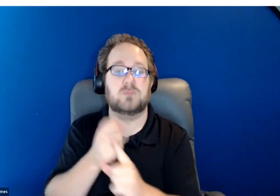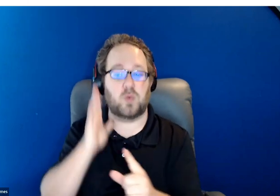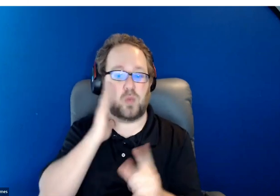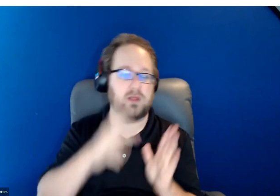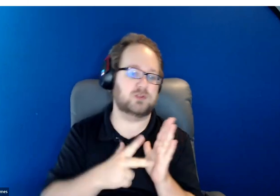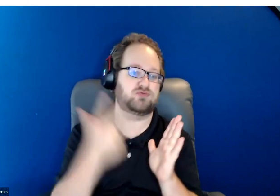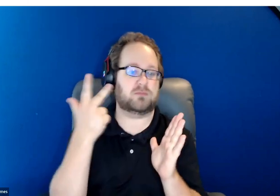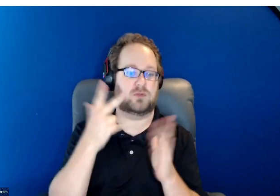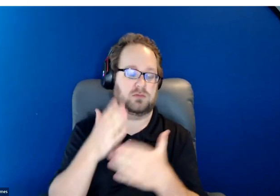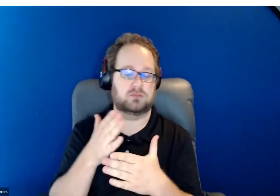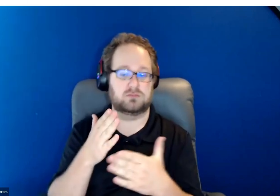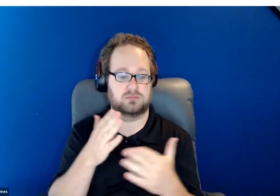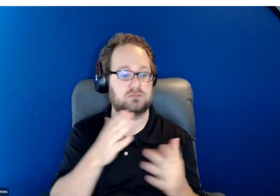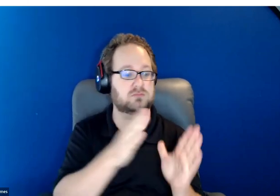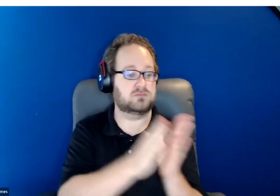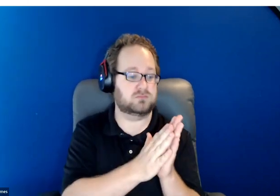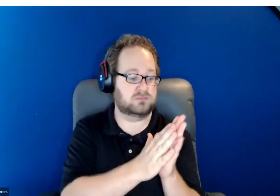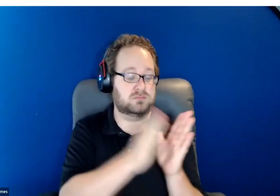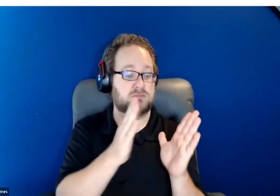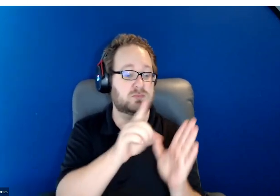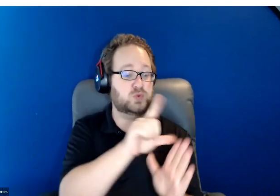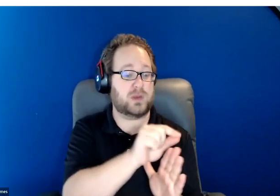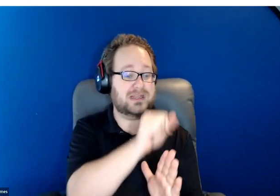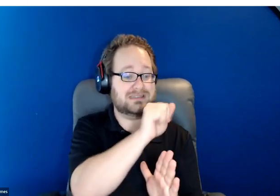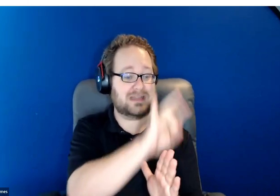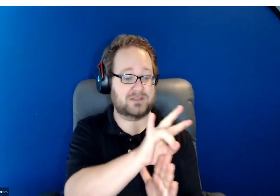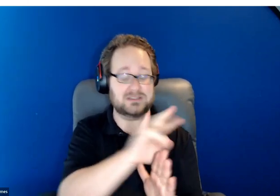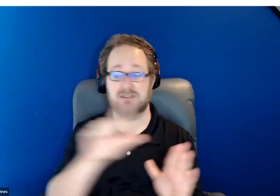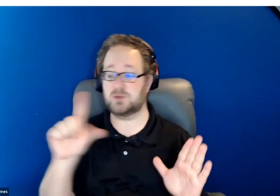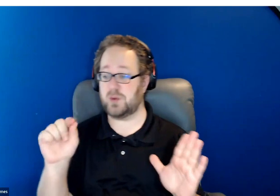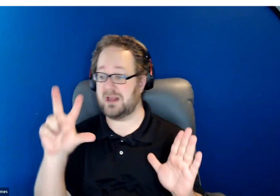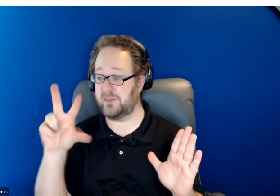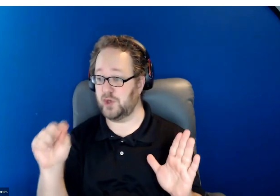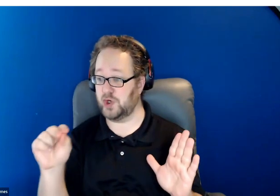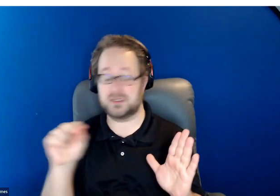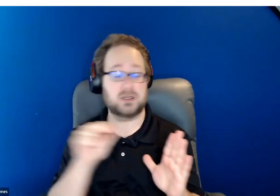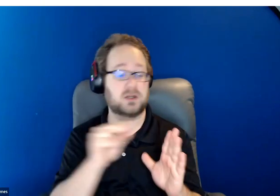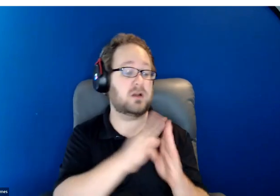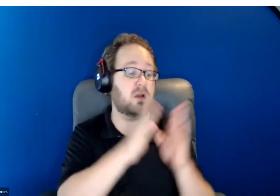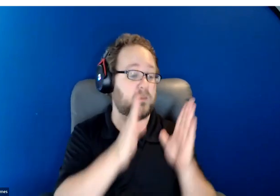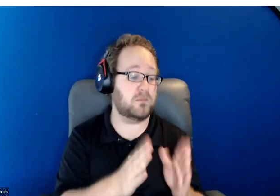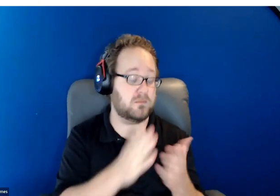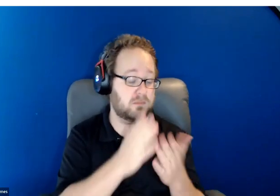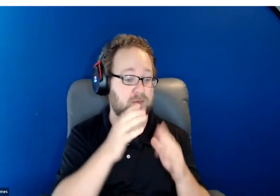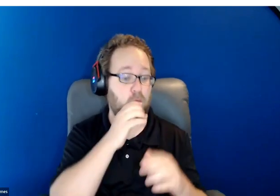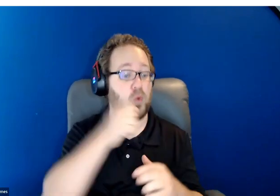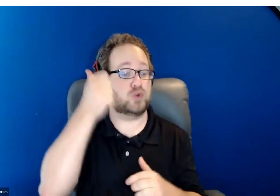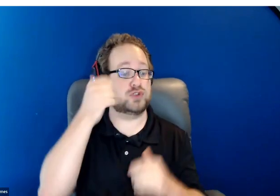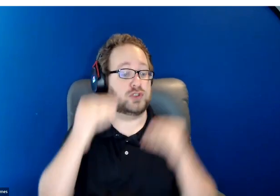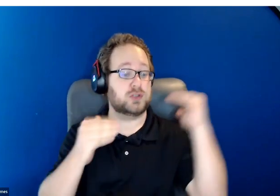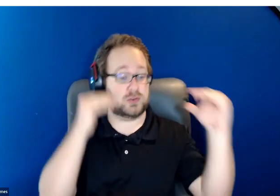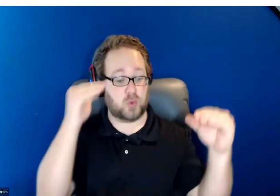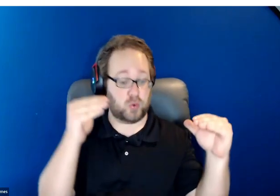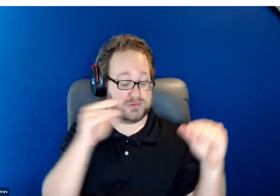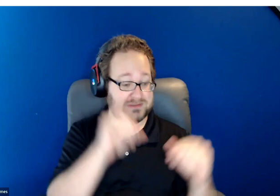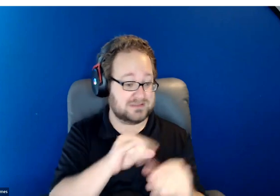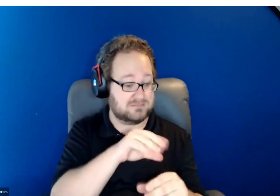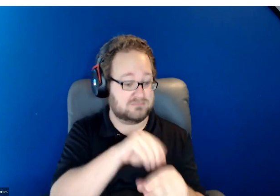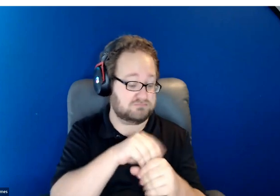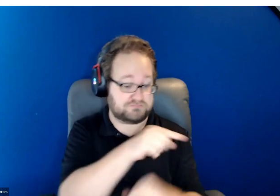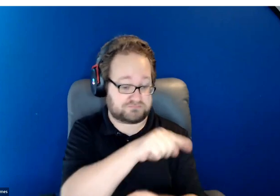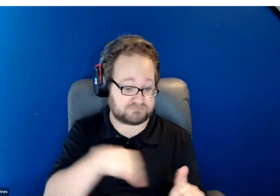triple between 2017 and 2030. In addition to the aging of a population of individuals who